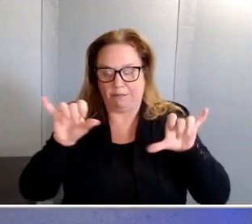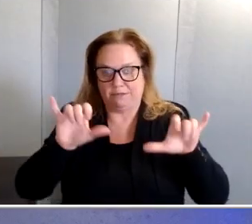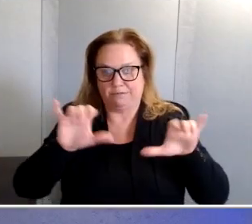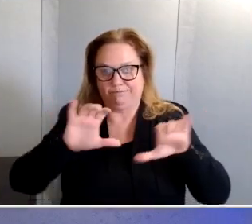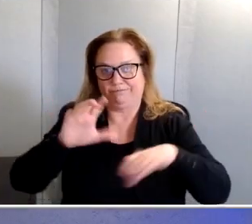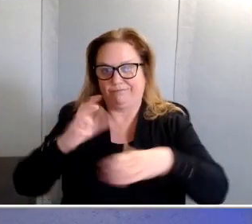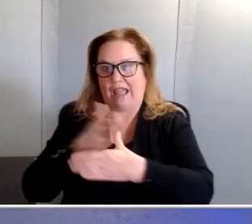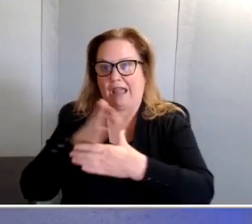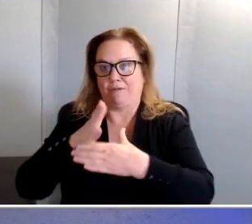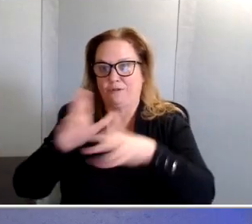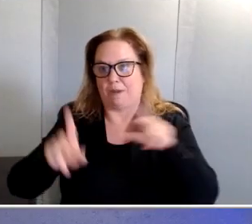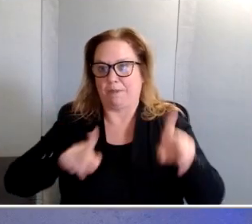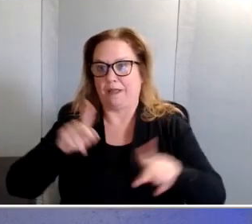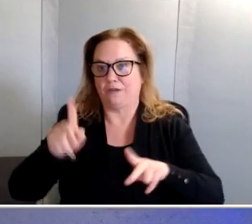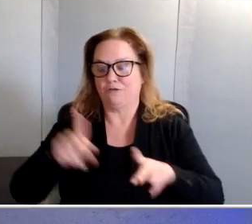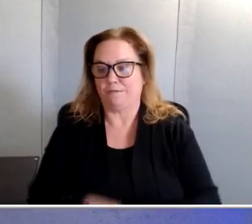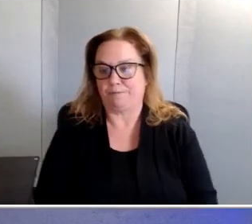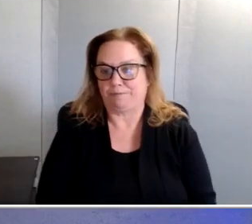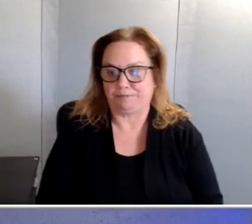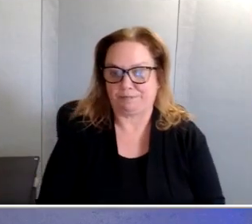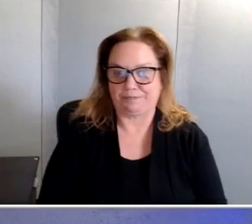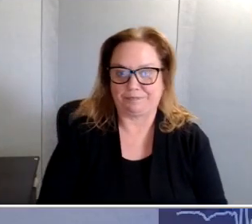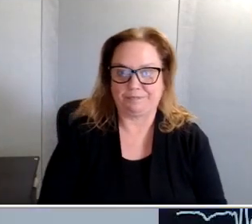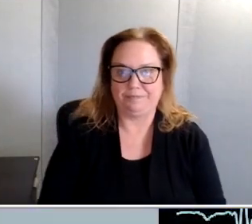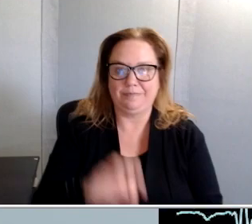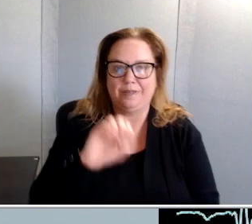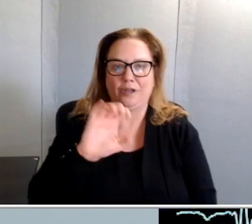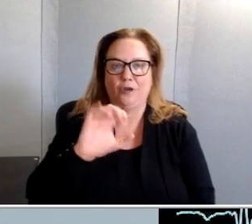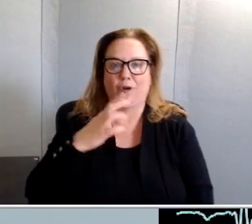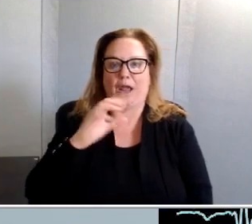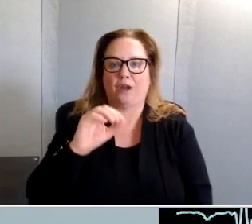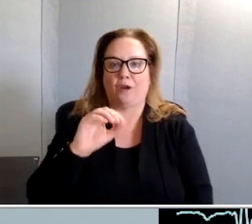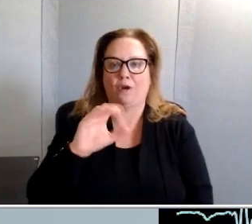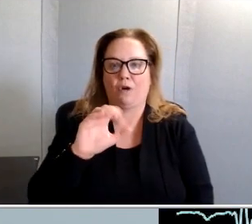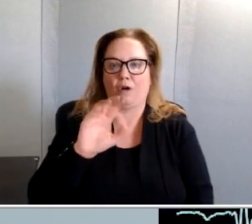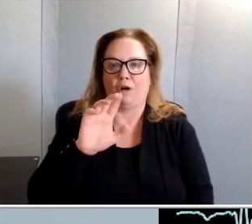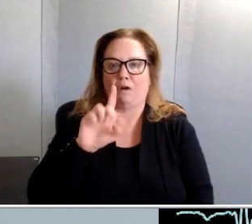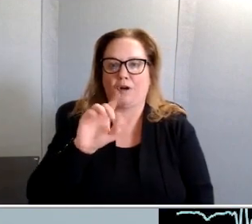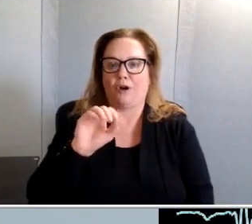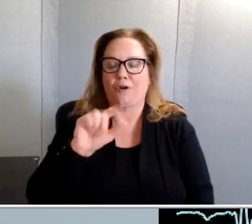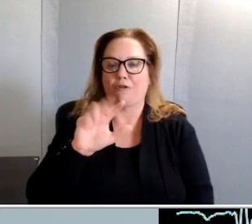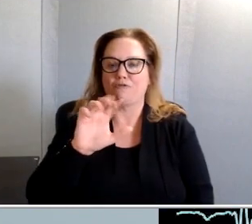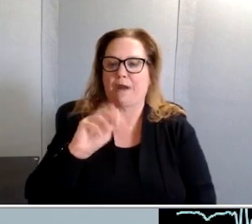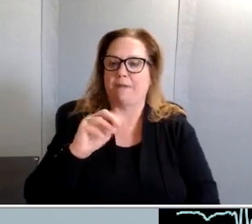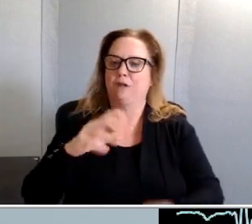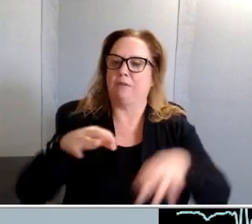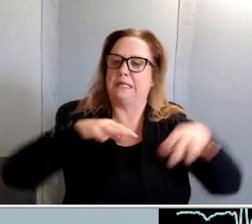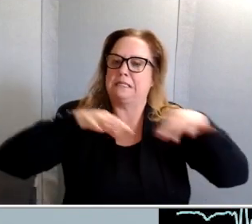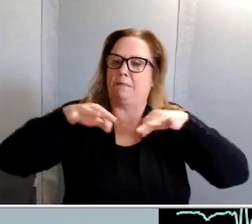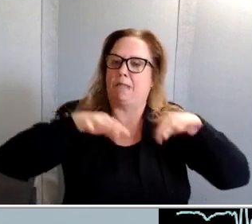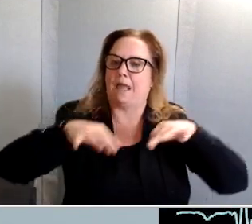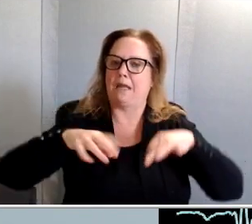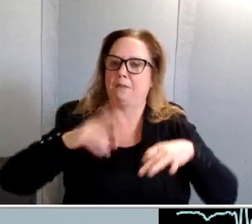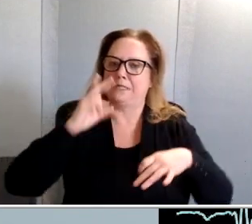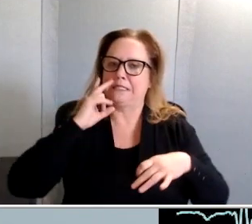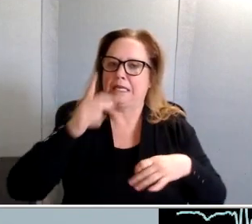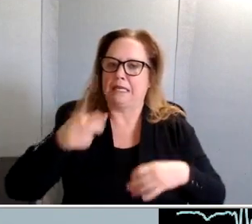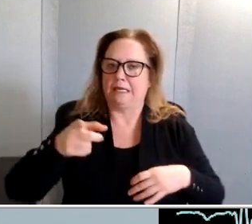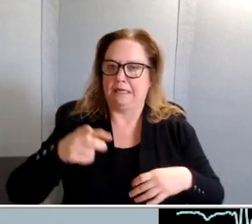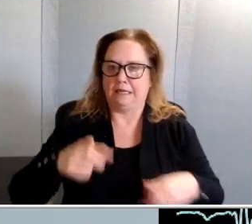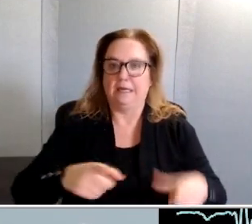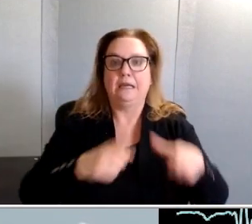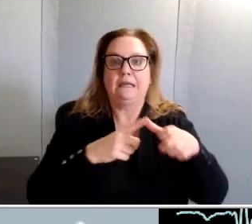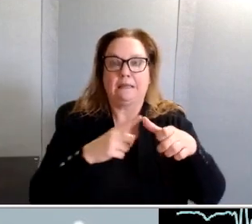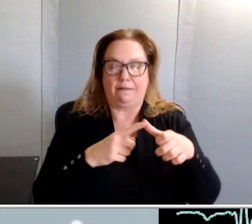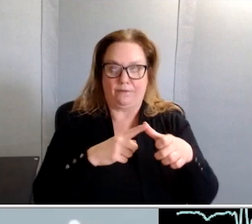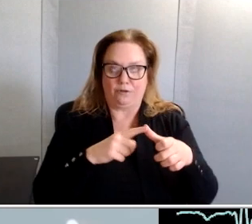good news. I want to see those echocardiograms. We brought some. Kind of tell us what we're seeing here. Yeah, so this first echocardiogram